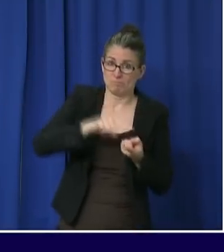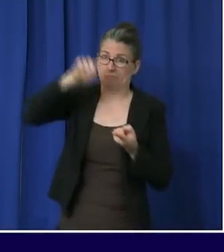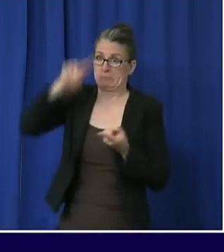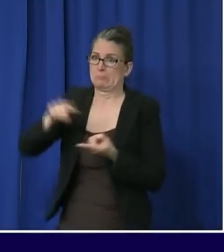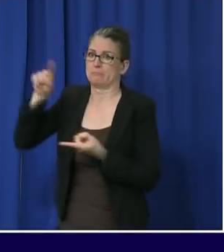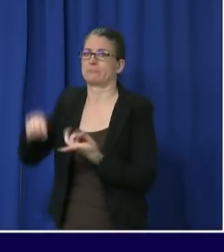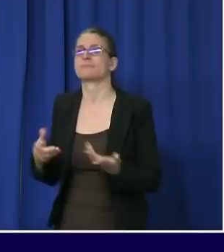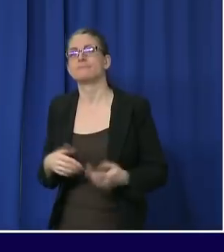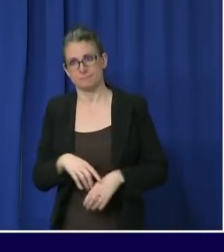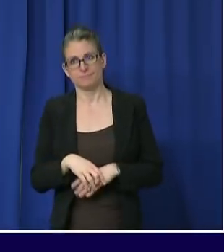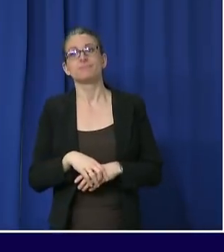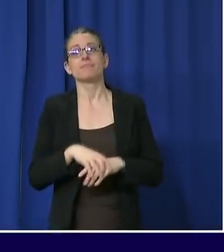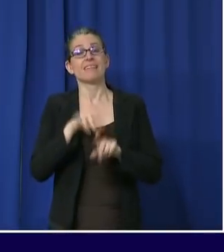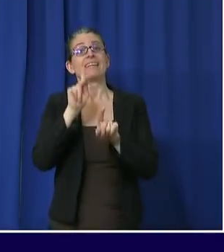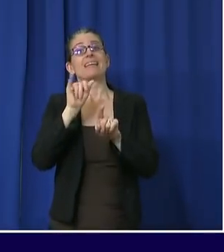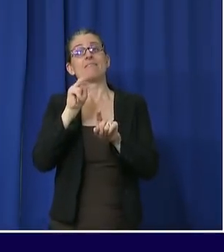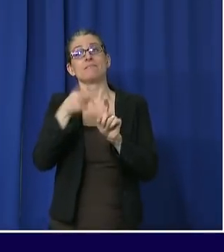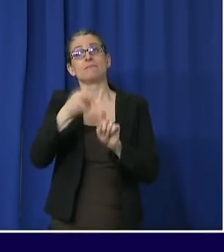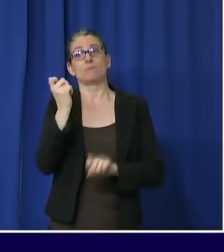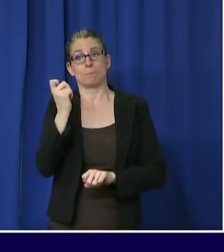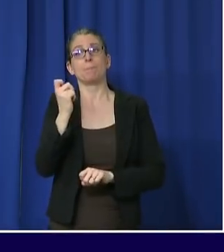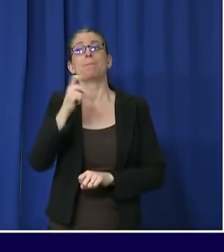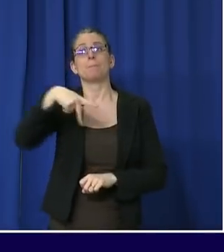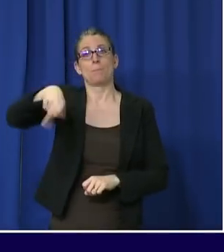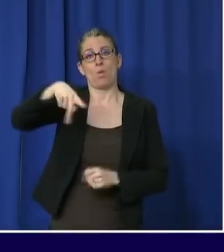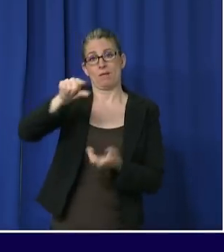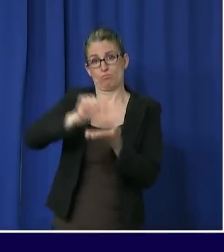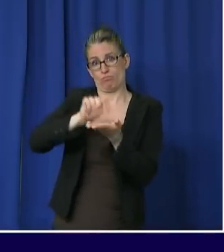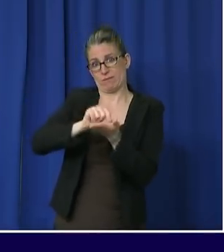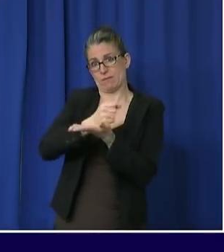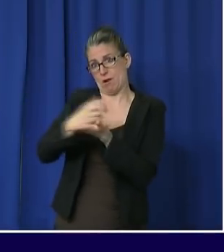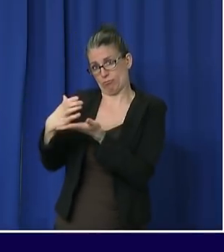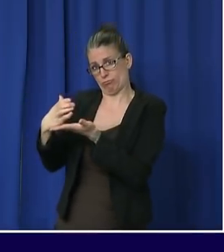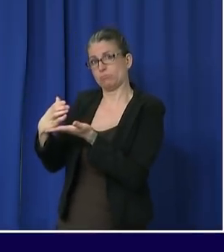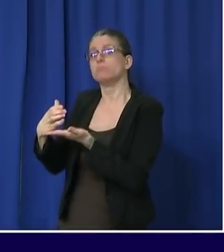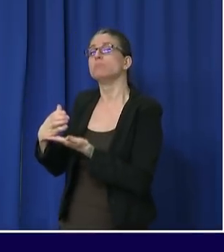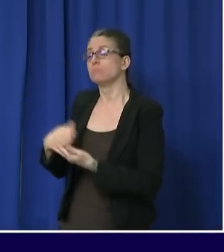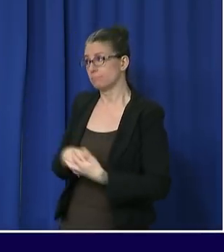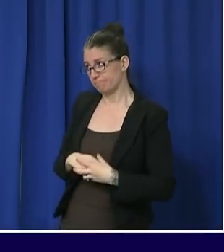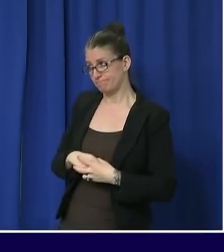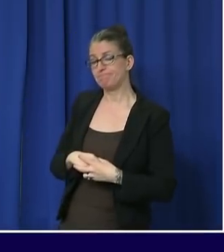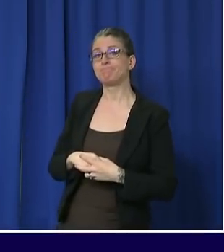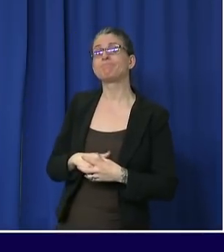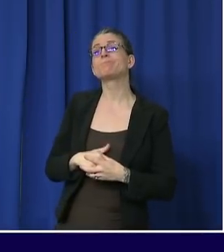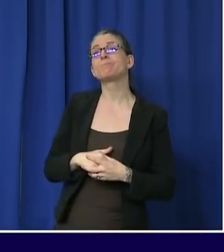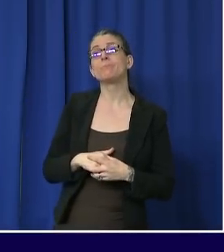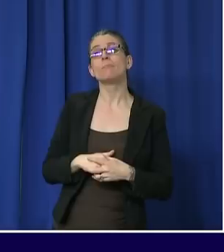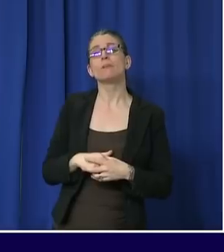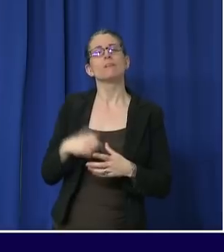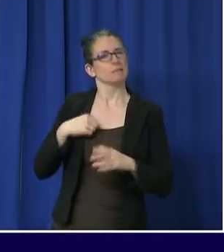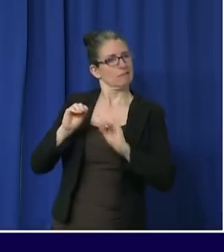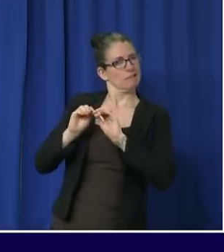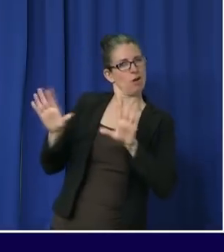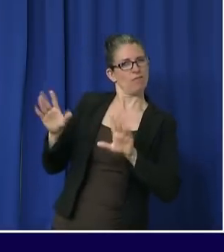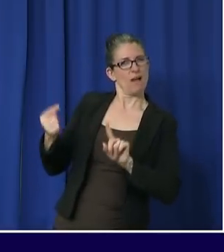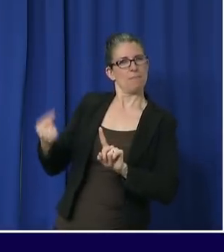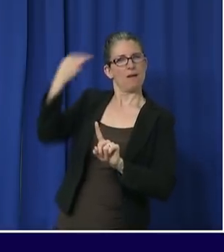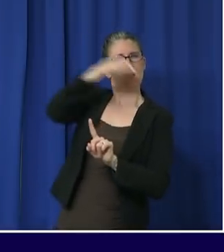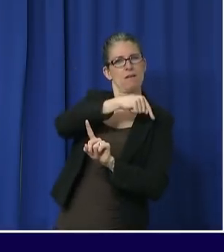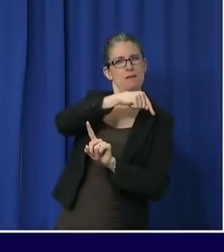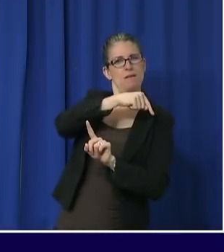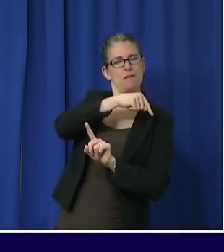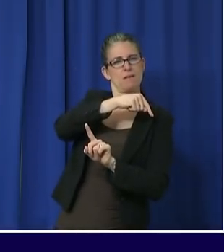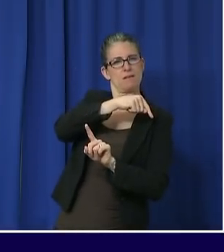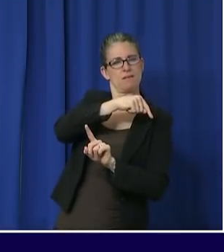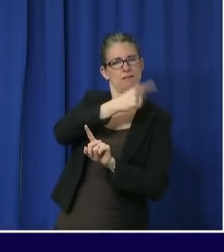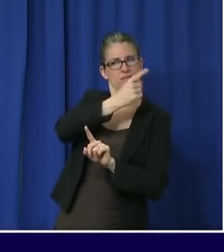Hey, thanks, Dr. Shah, for doing this as always. One, just a clarifying question, then kind of a more detailed question. So the new